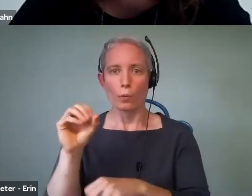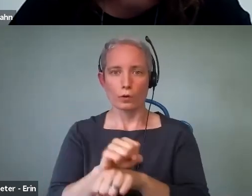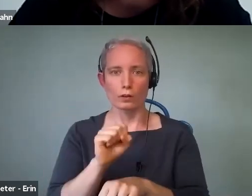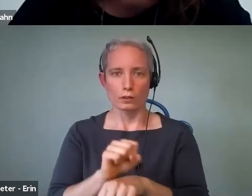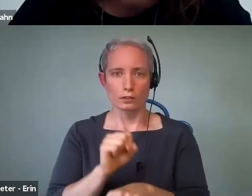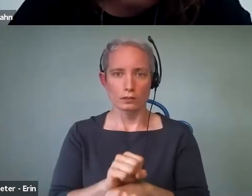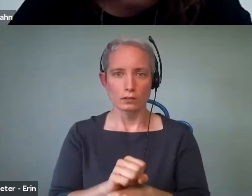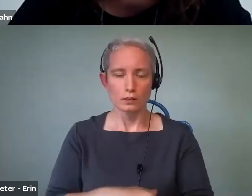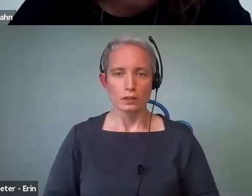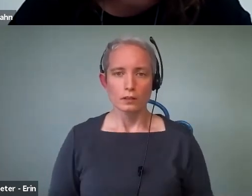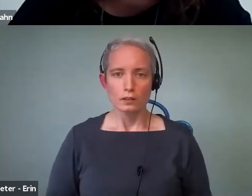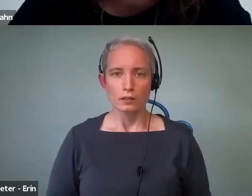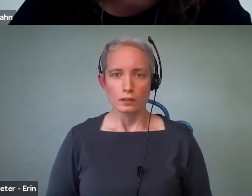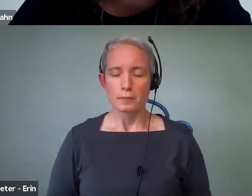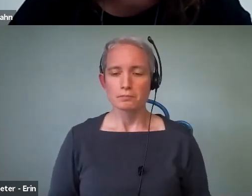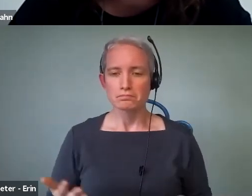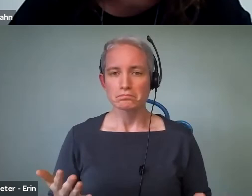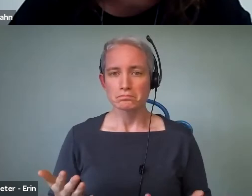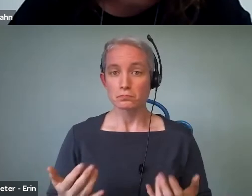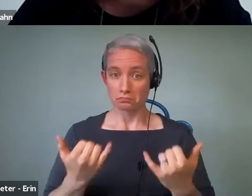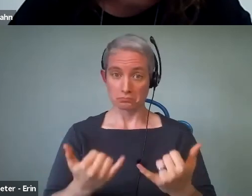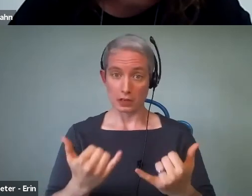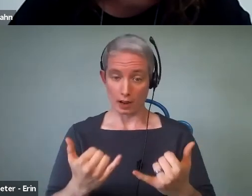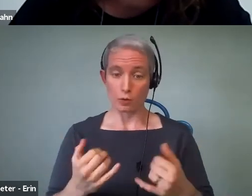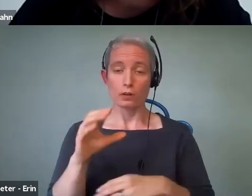They're allowing their employees to work remotely for now,